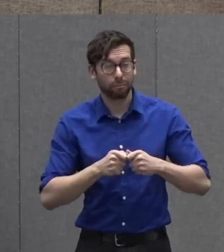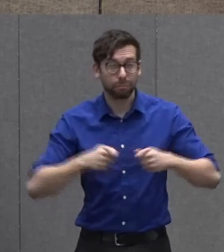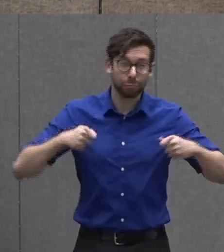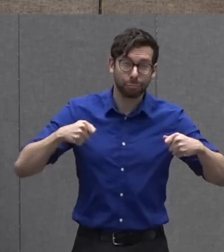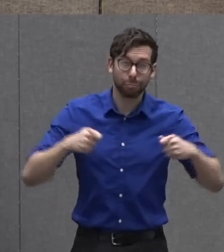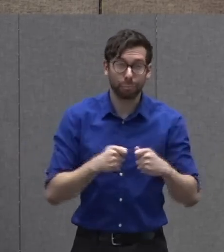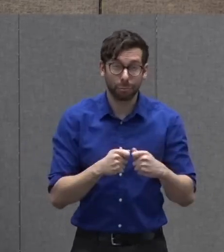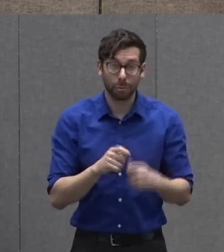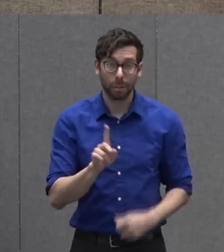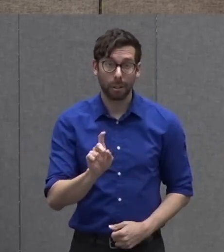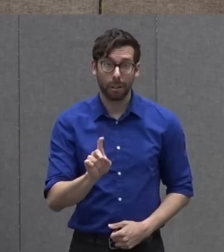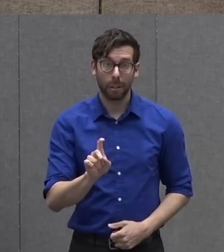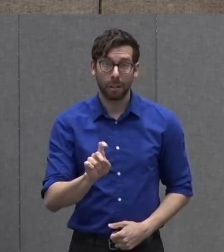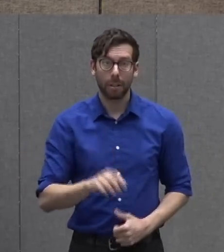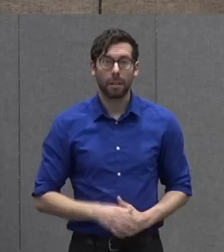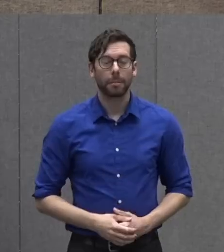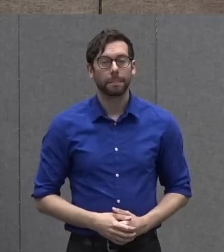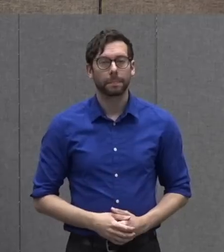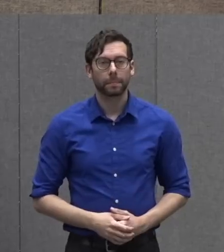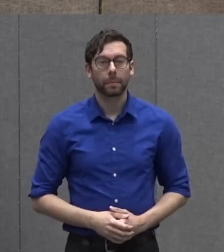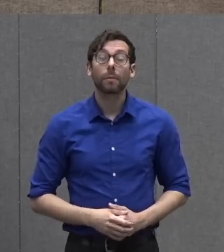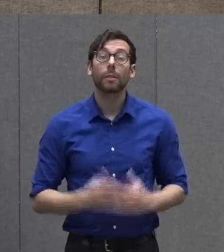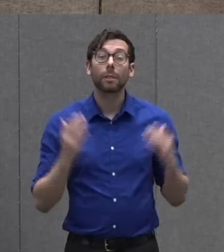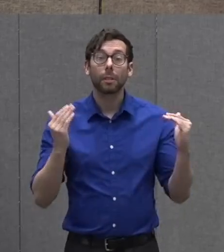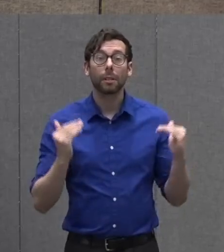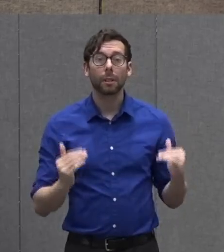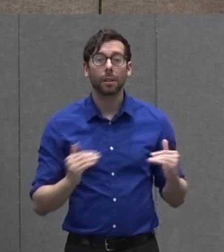How about a when question?